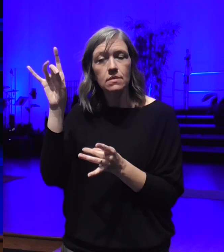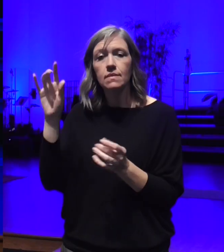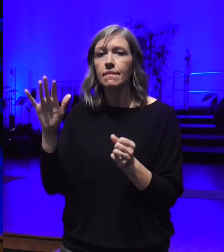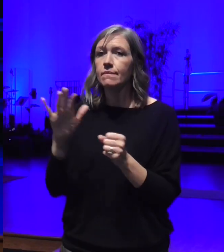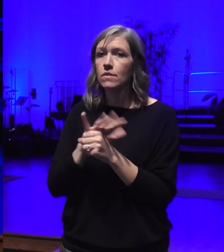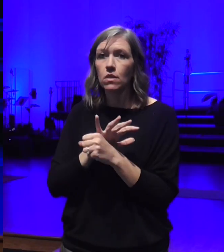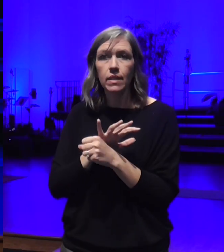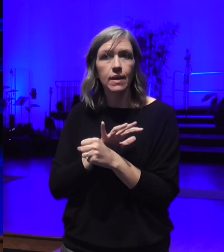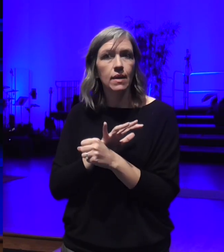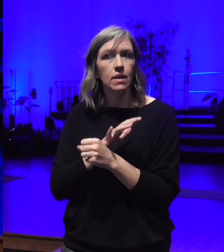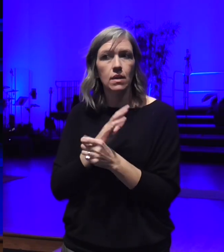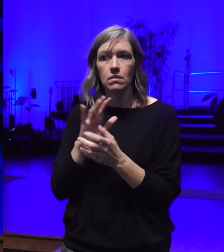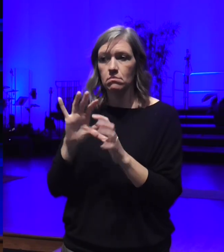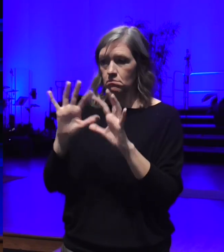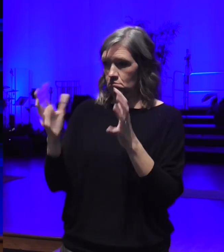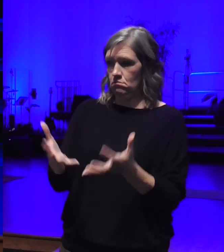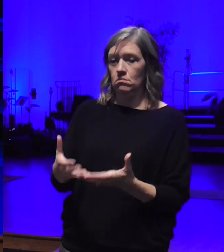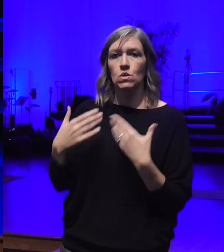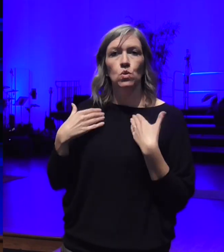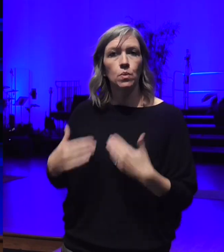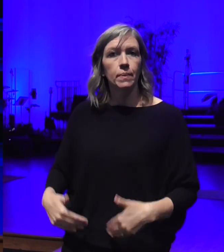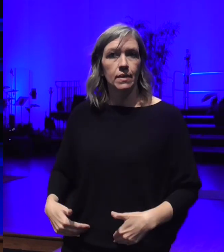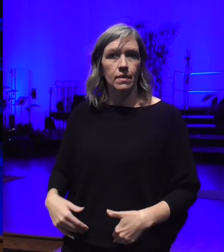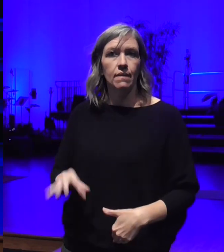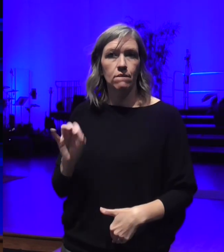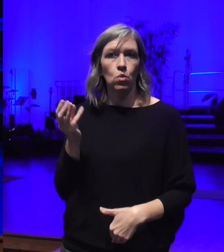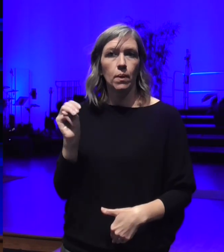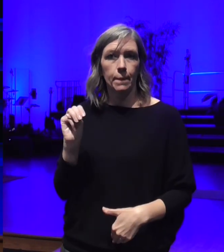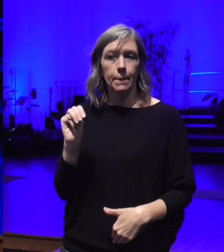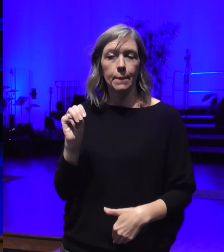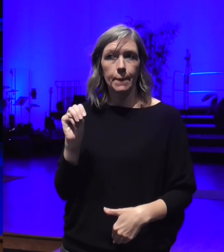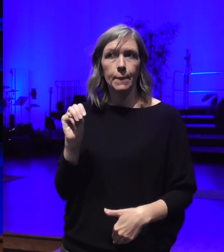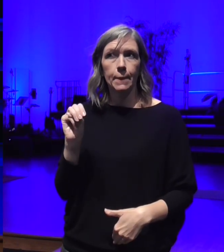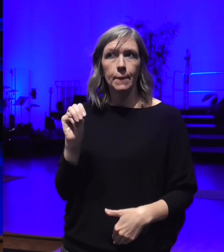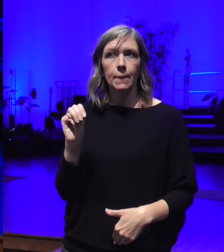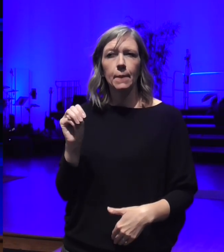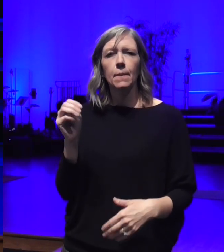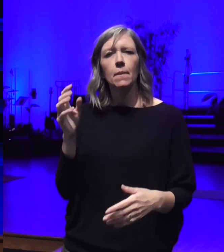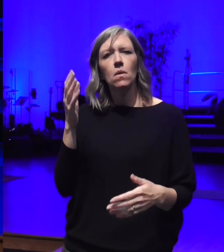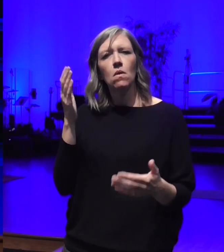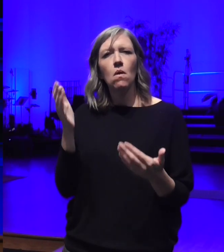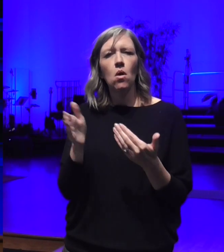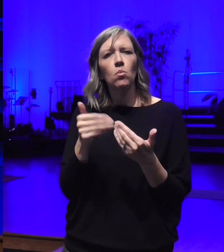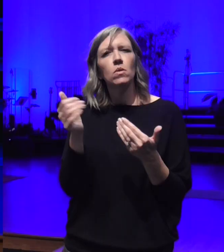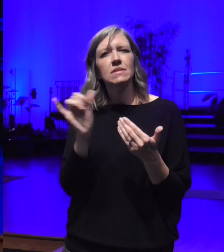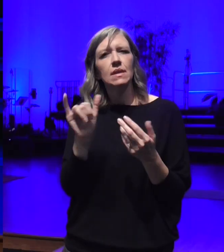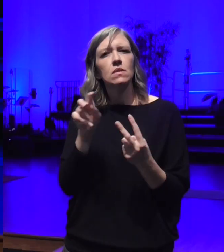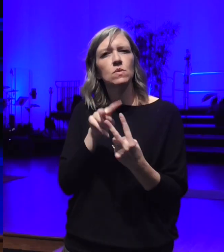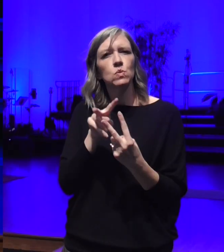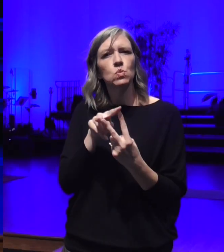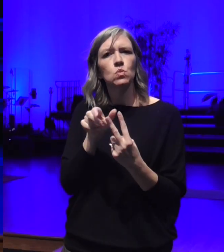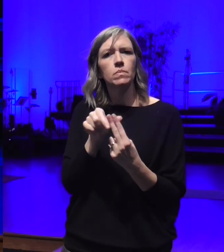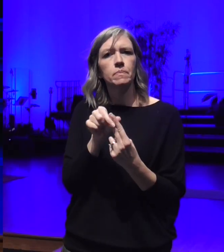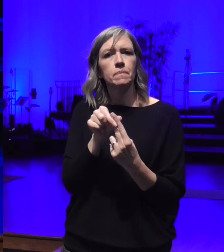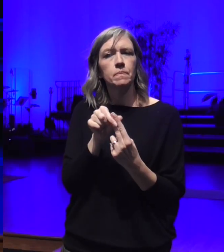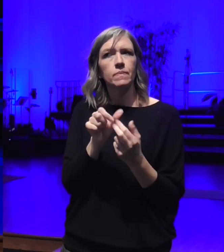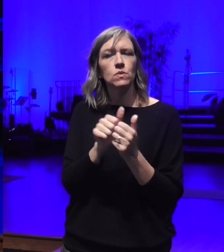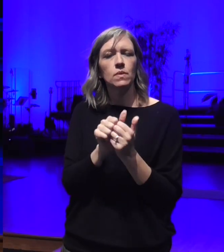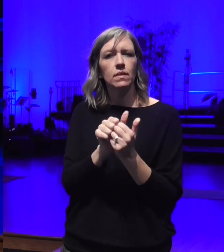fully realized human form. Almost as if there were these two things coming